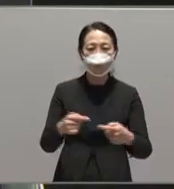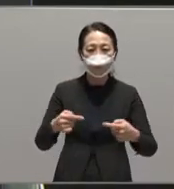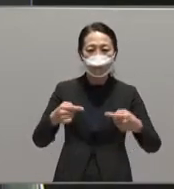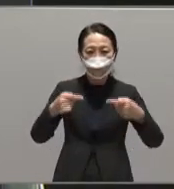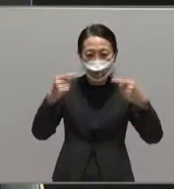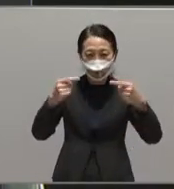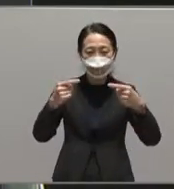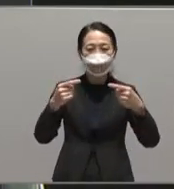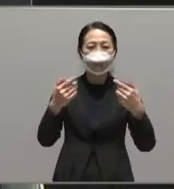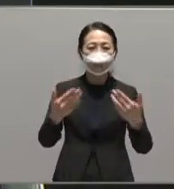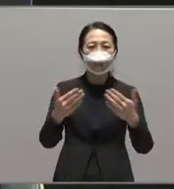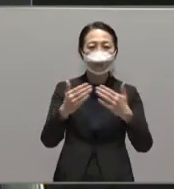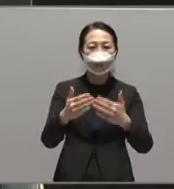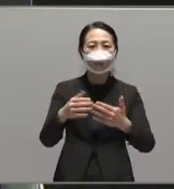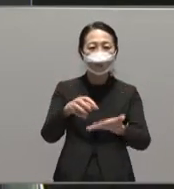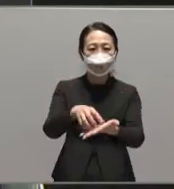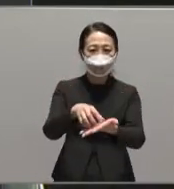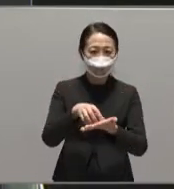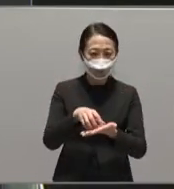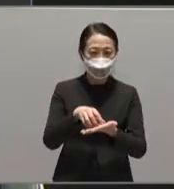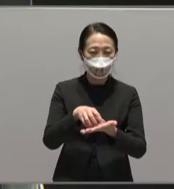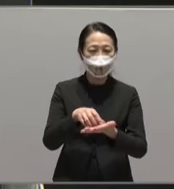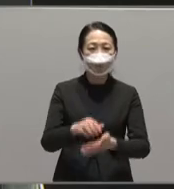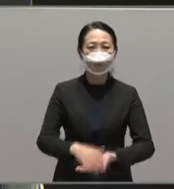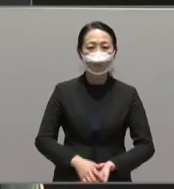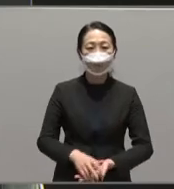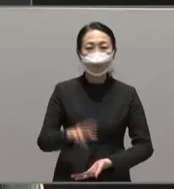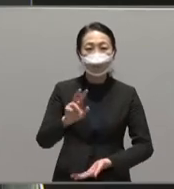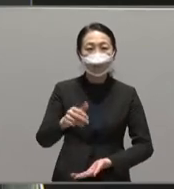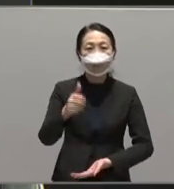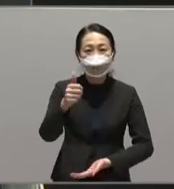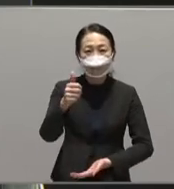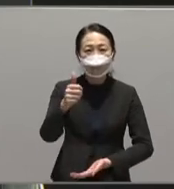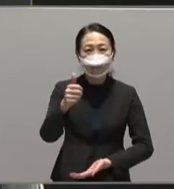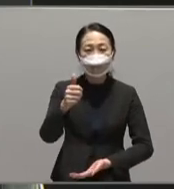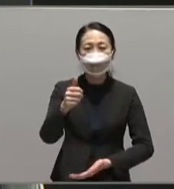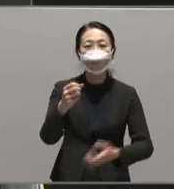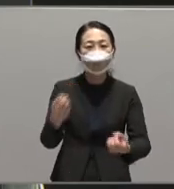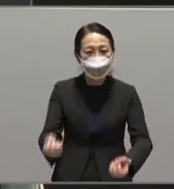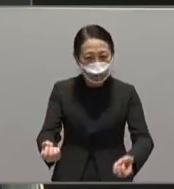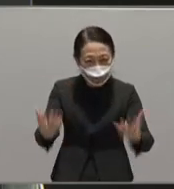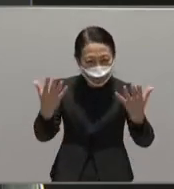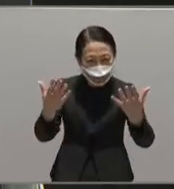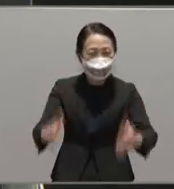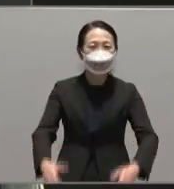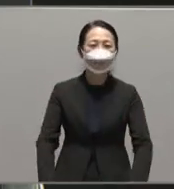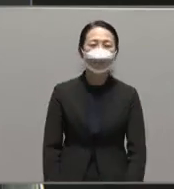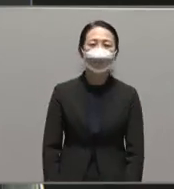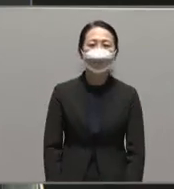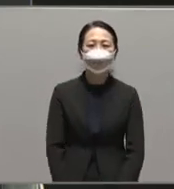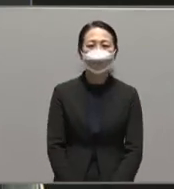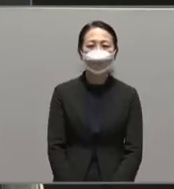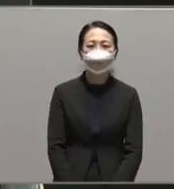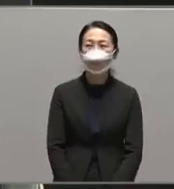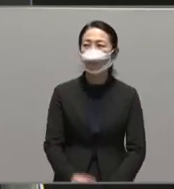for this year, he received a special award from the Hygiene